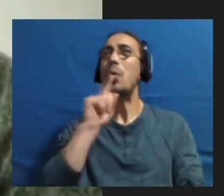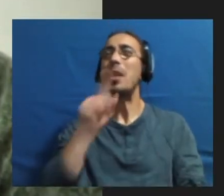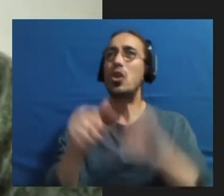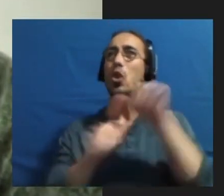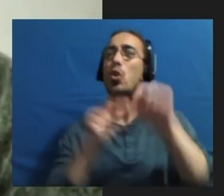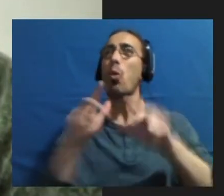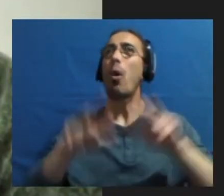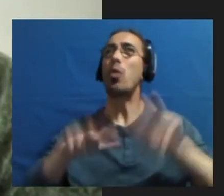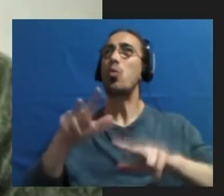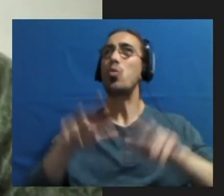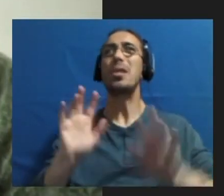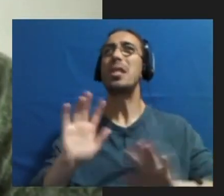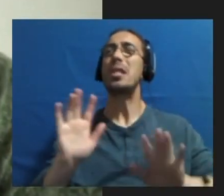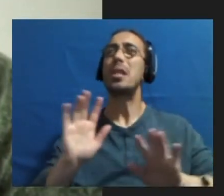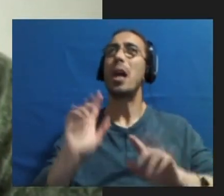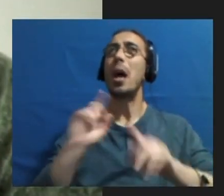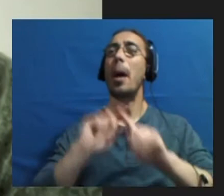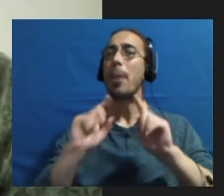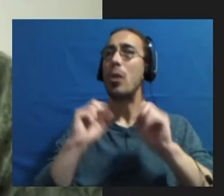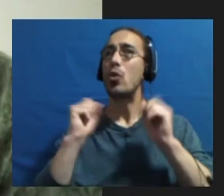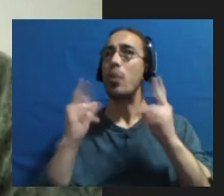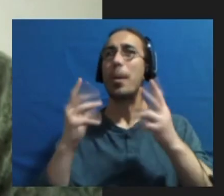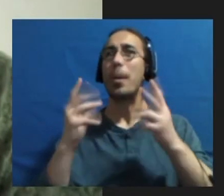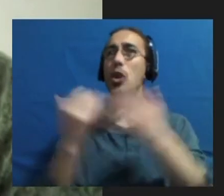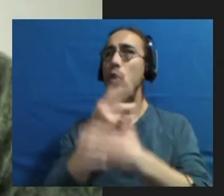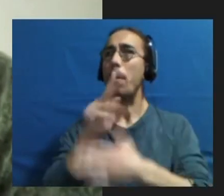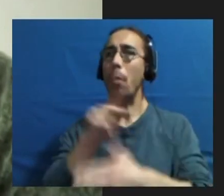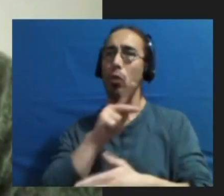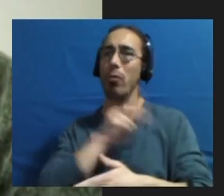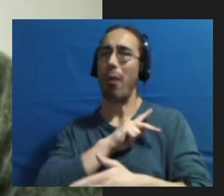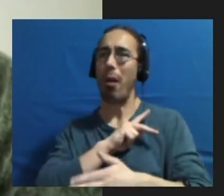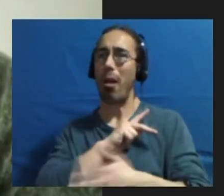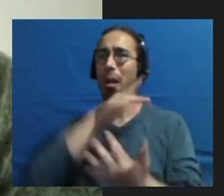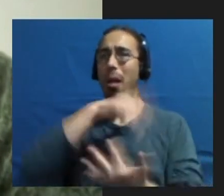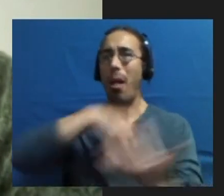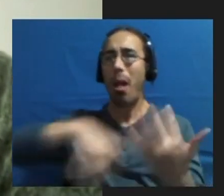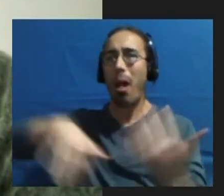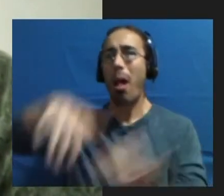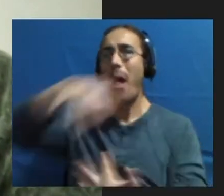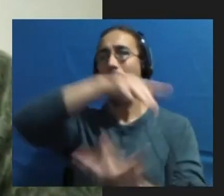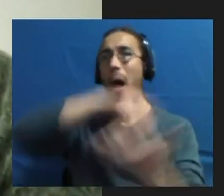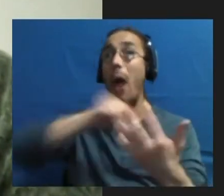I had so many new personalities surrounding me, and